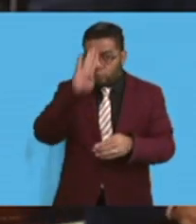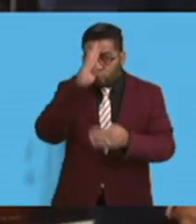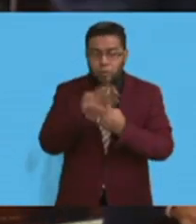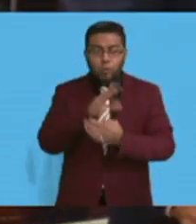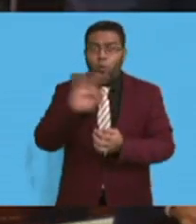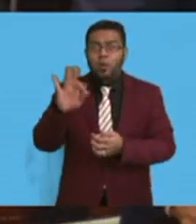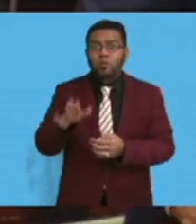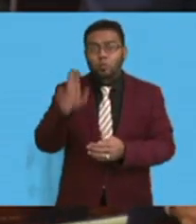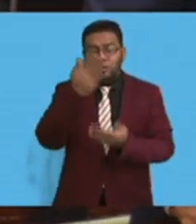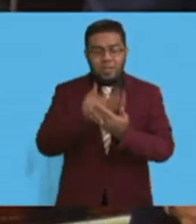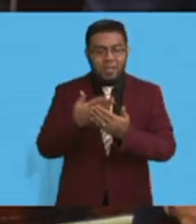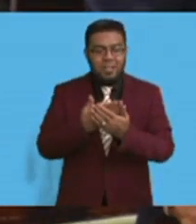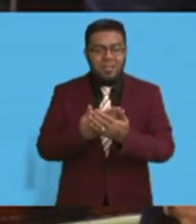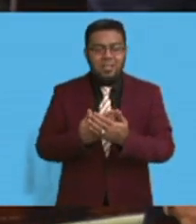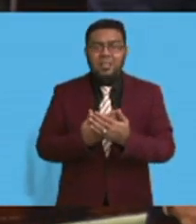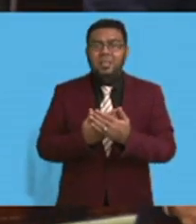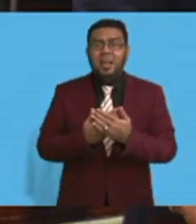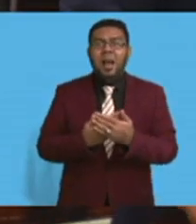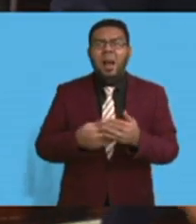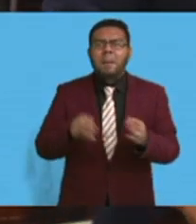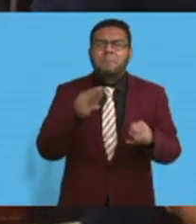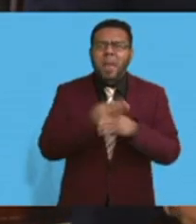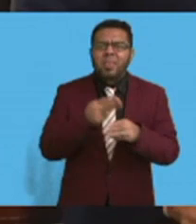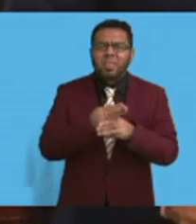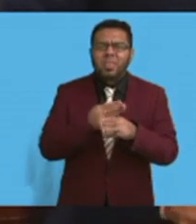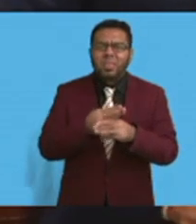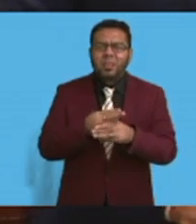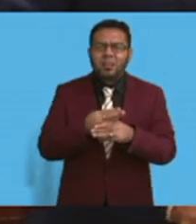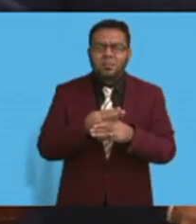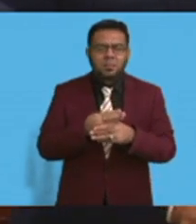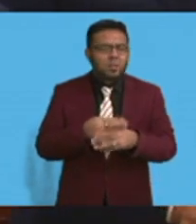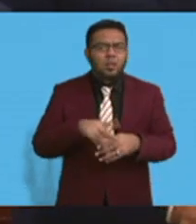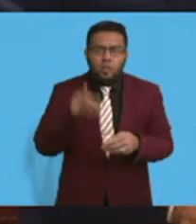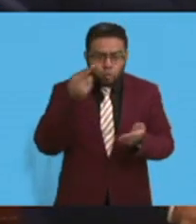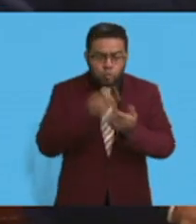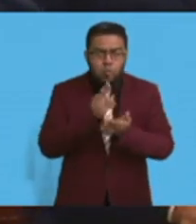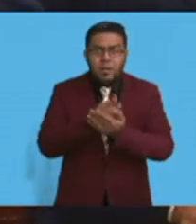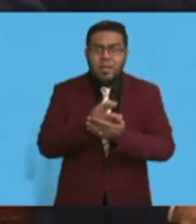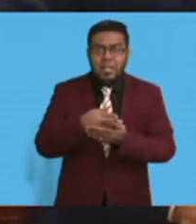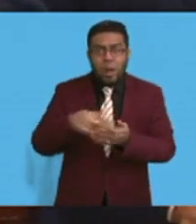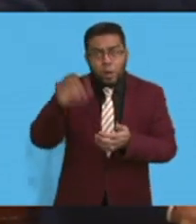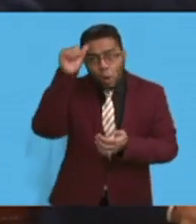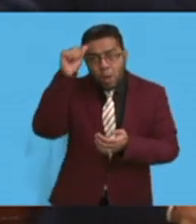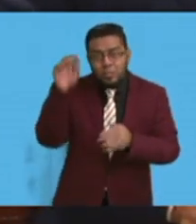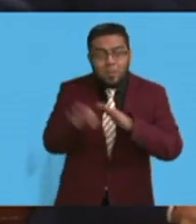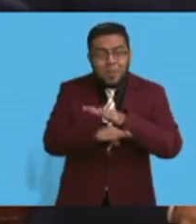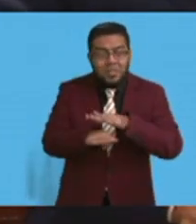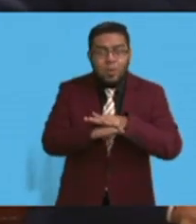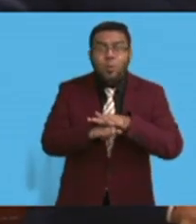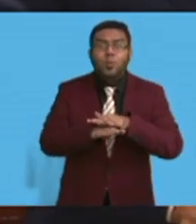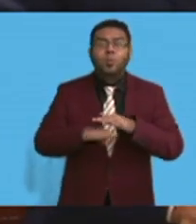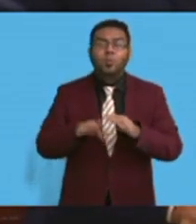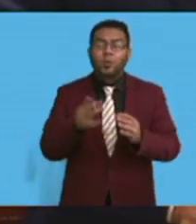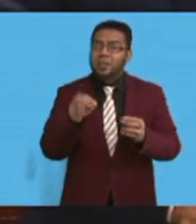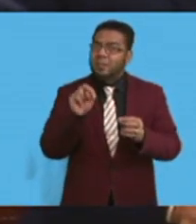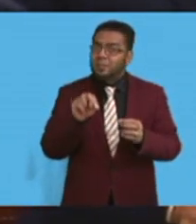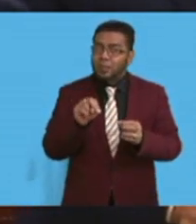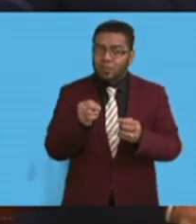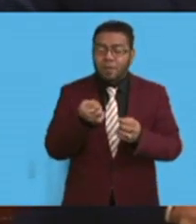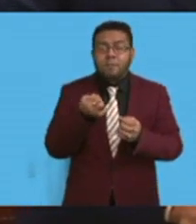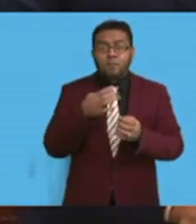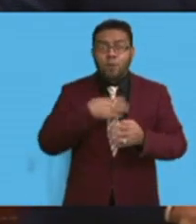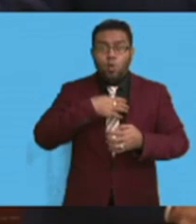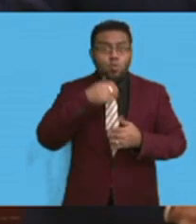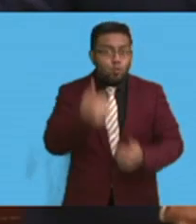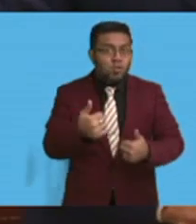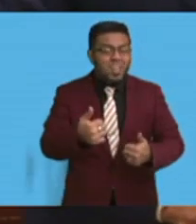study complex maths. Madam Speaker, in a truly knowledge-based society, we all need to actively seek education, strive for good information